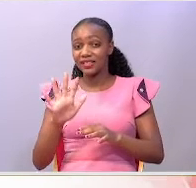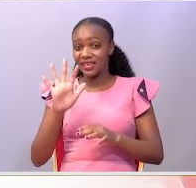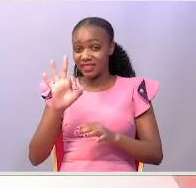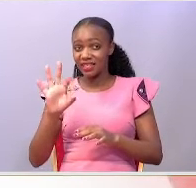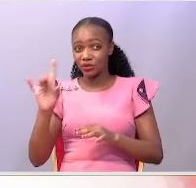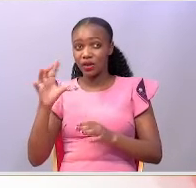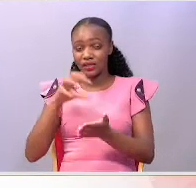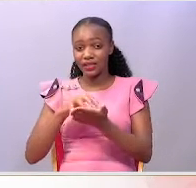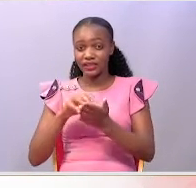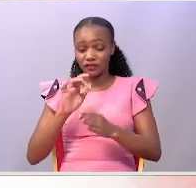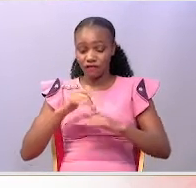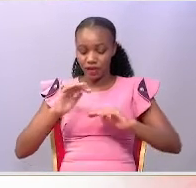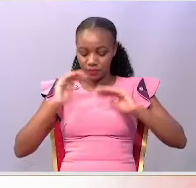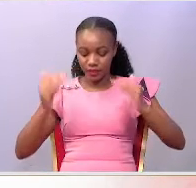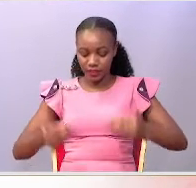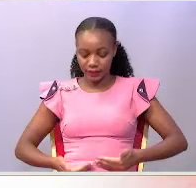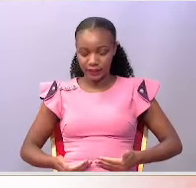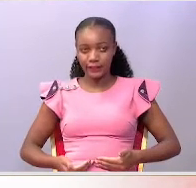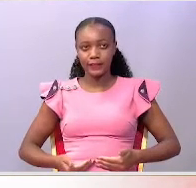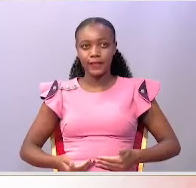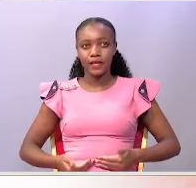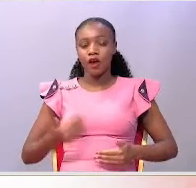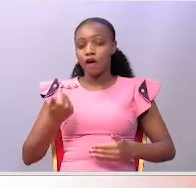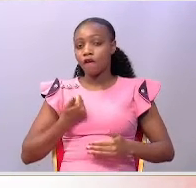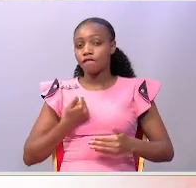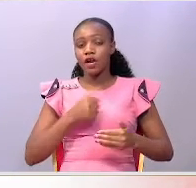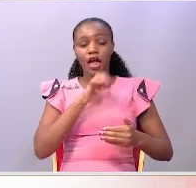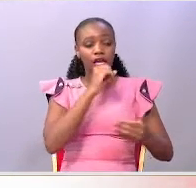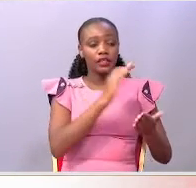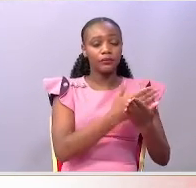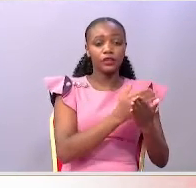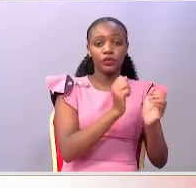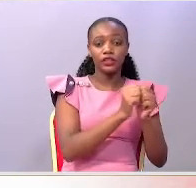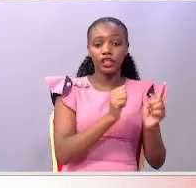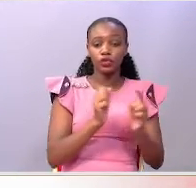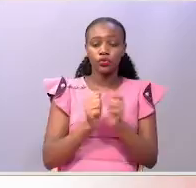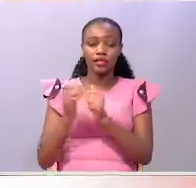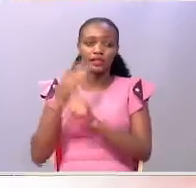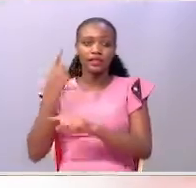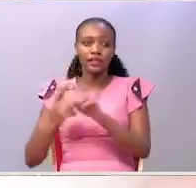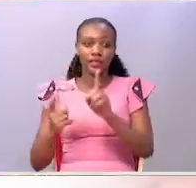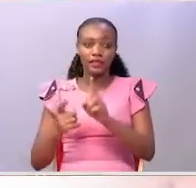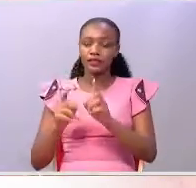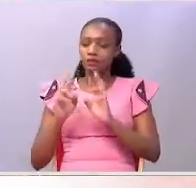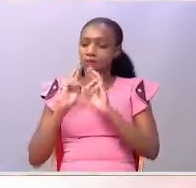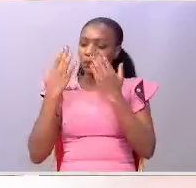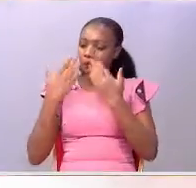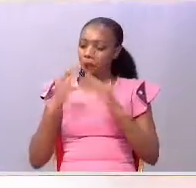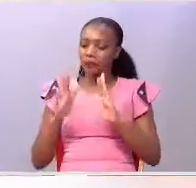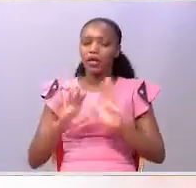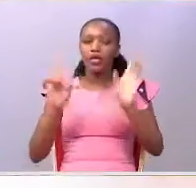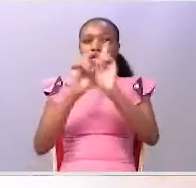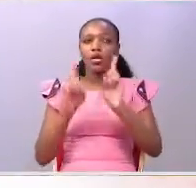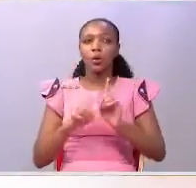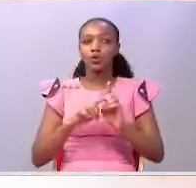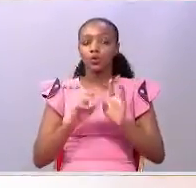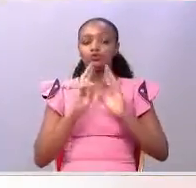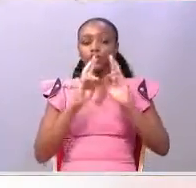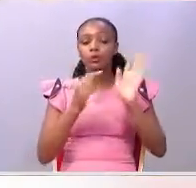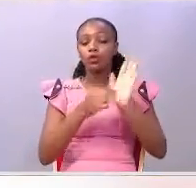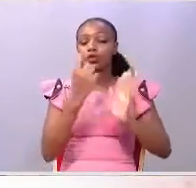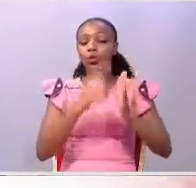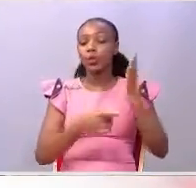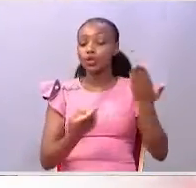3,531 cases of teenage pregnancies of girls aged between 10 to 19 years were reported. Statistics